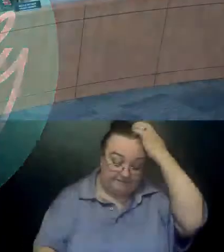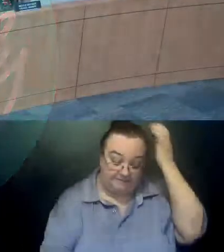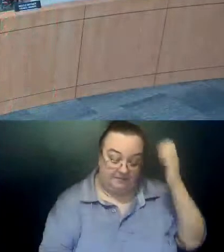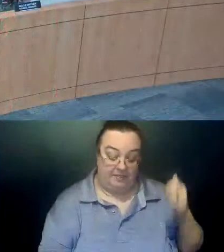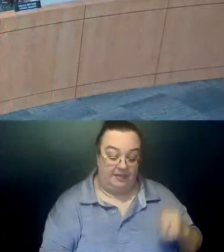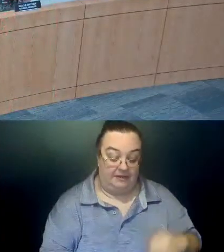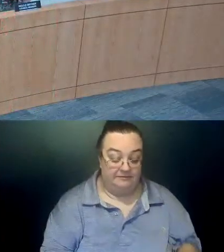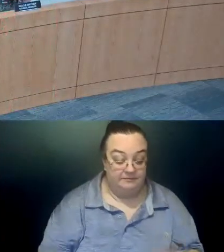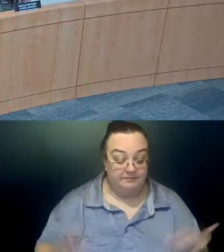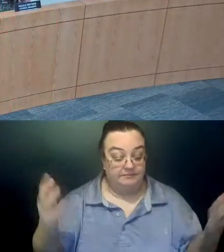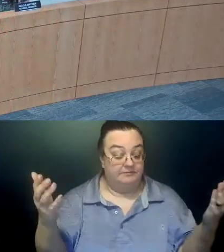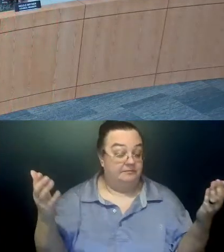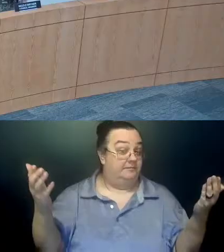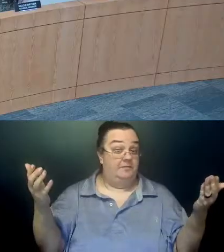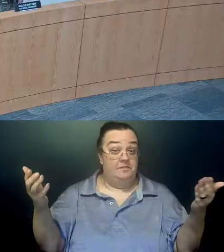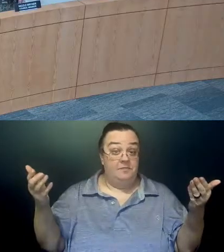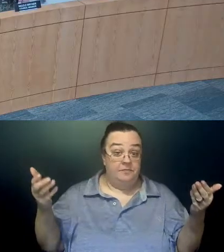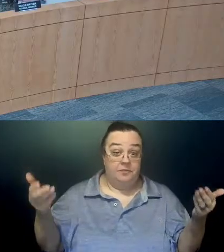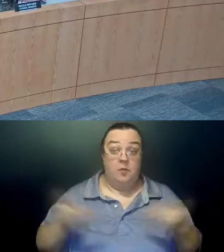Welcome to the